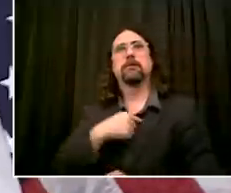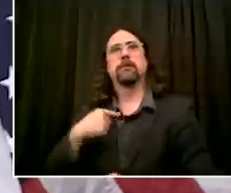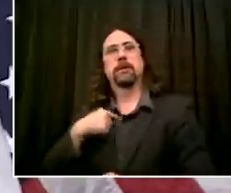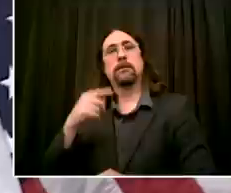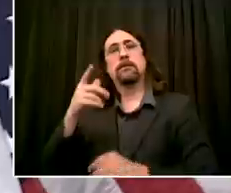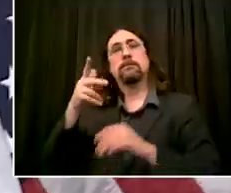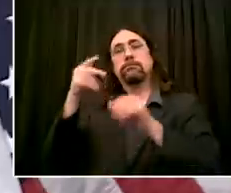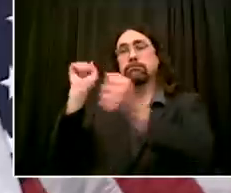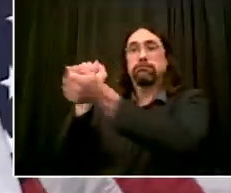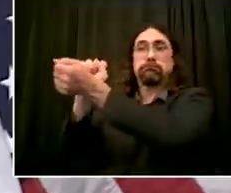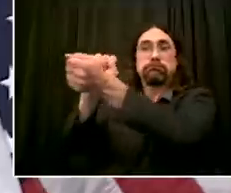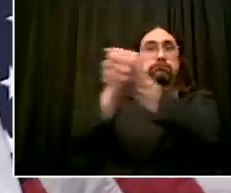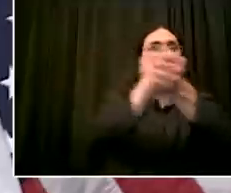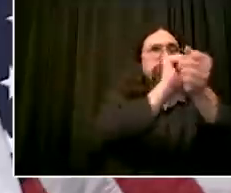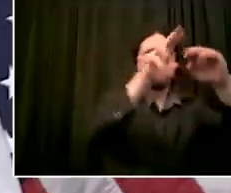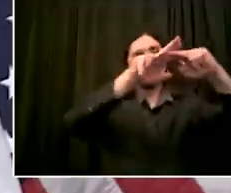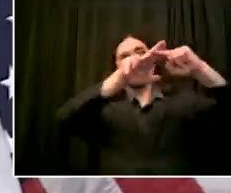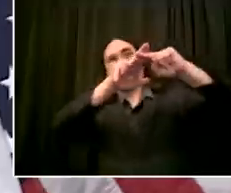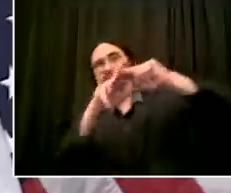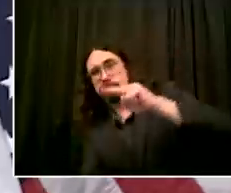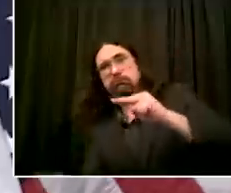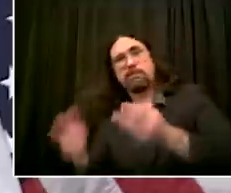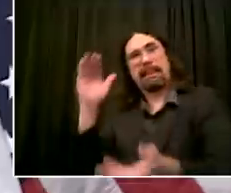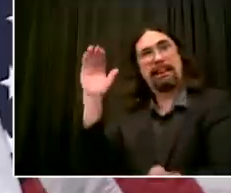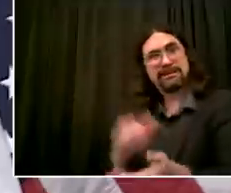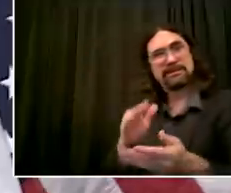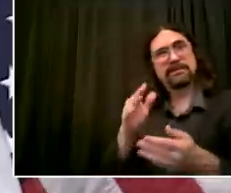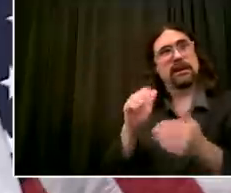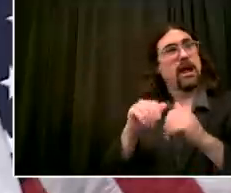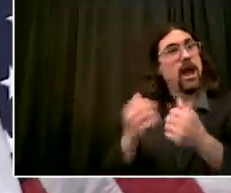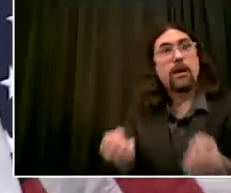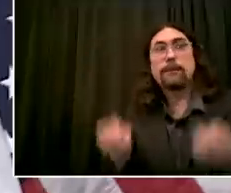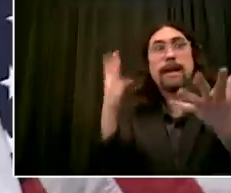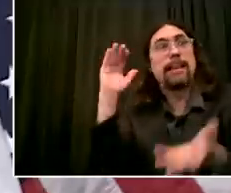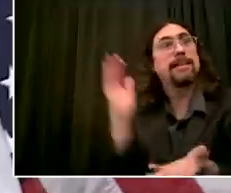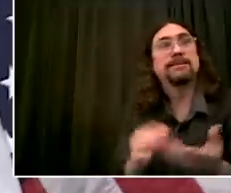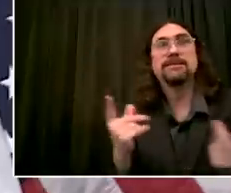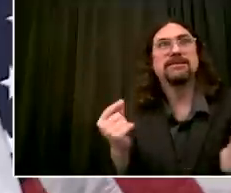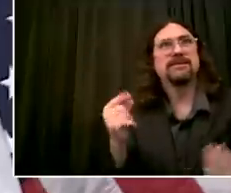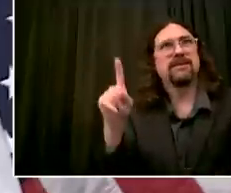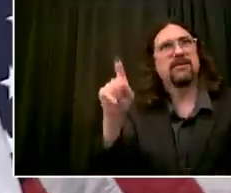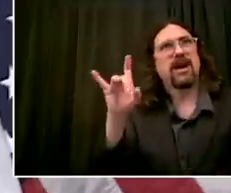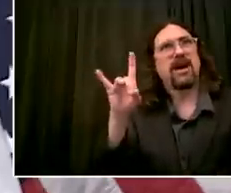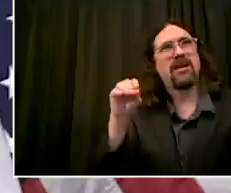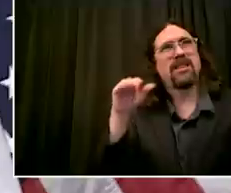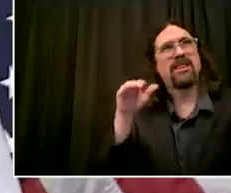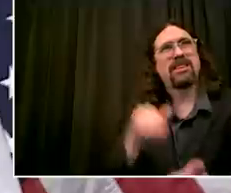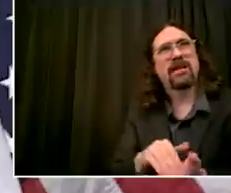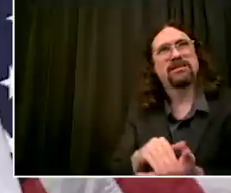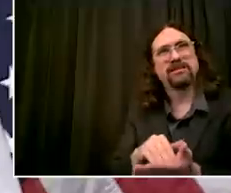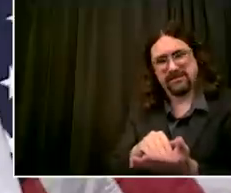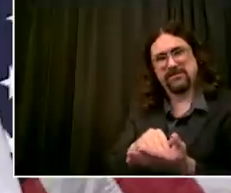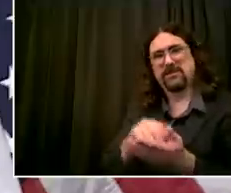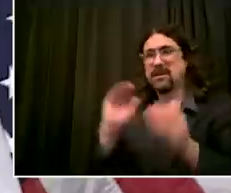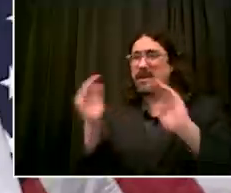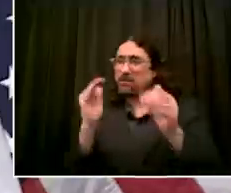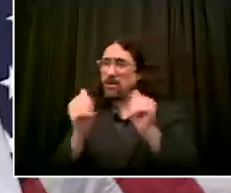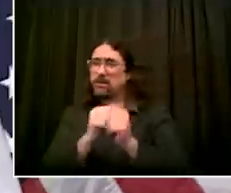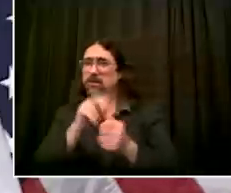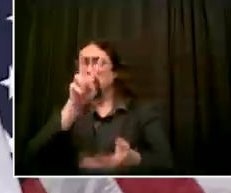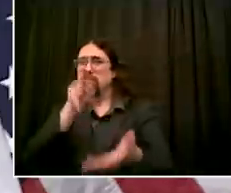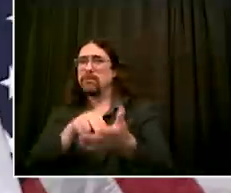arrests, and the city got safer. We're at the lowest level of incarceration in the city since the